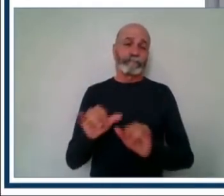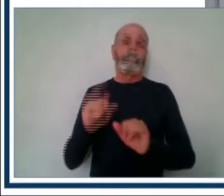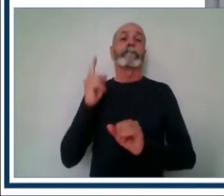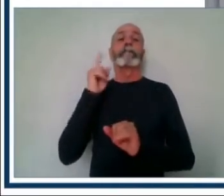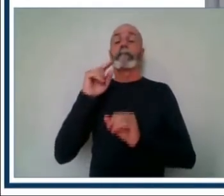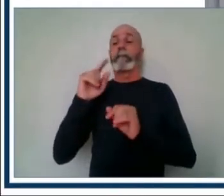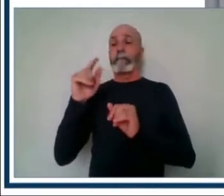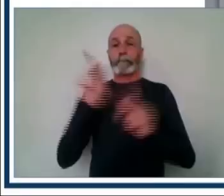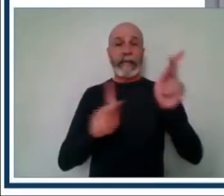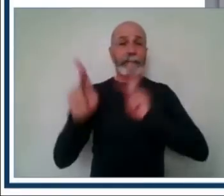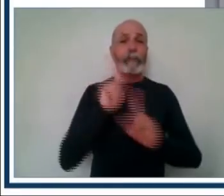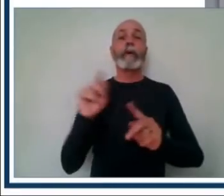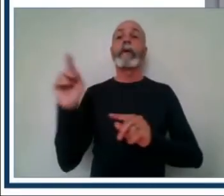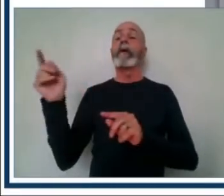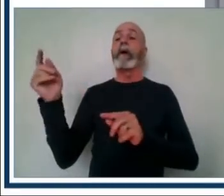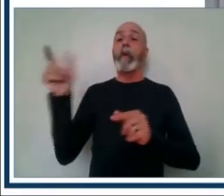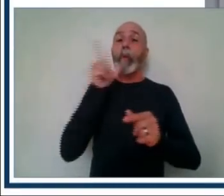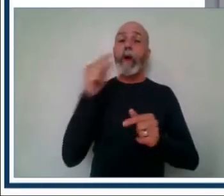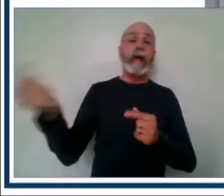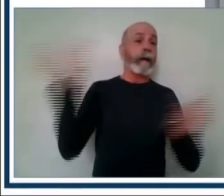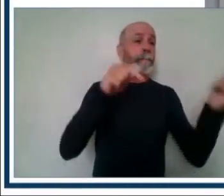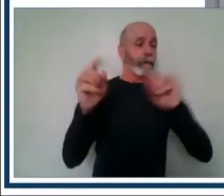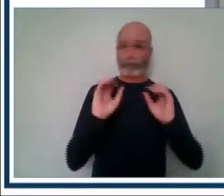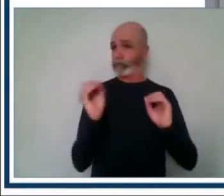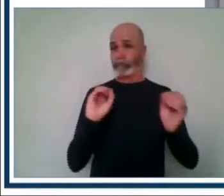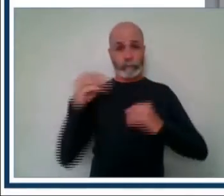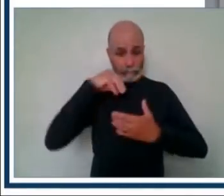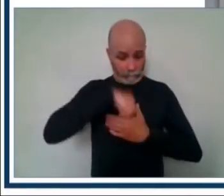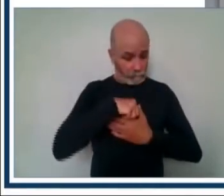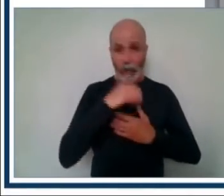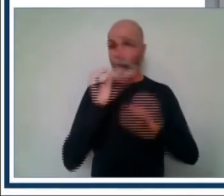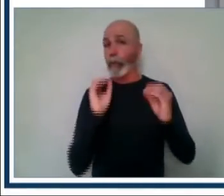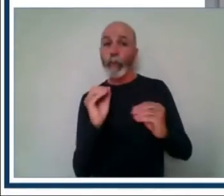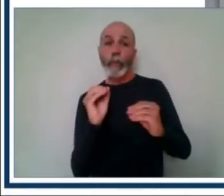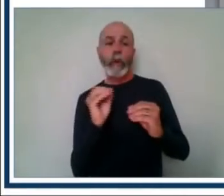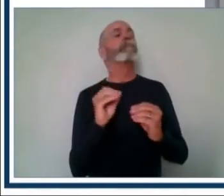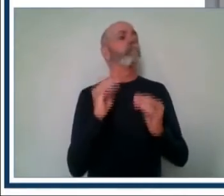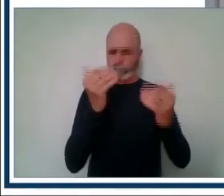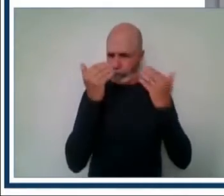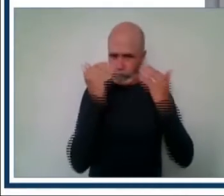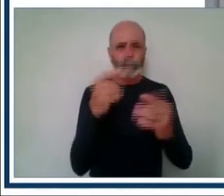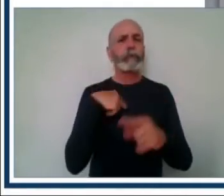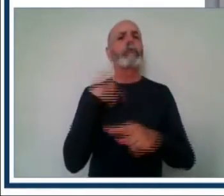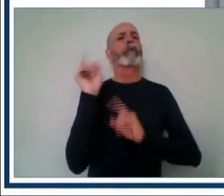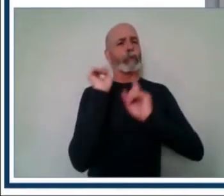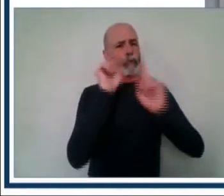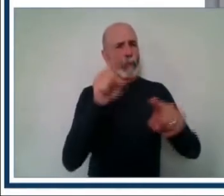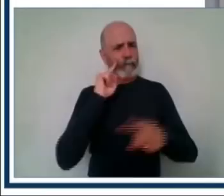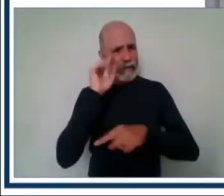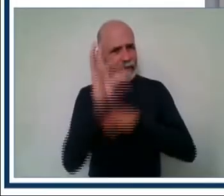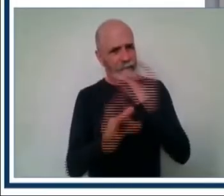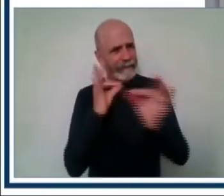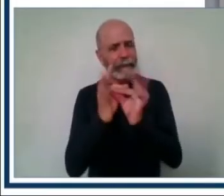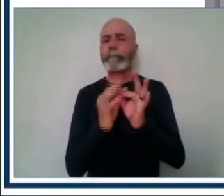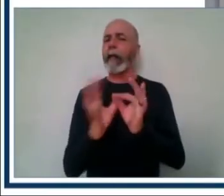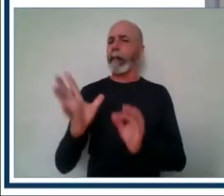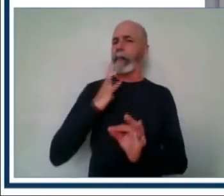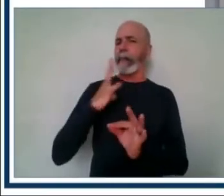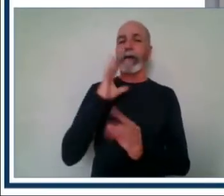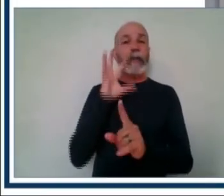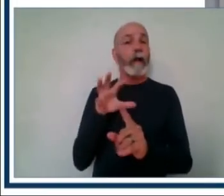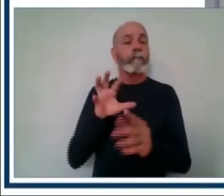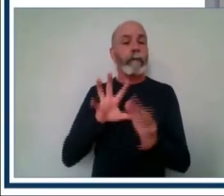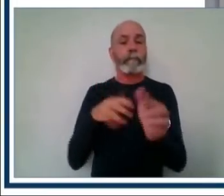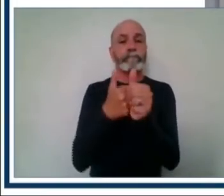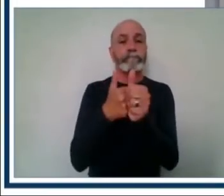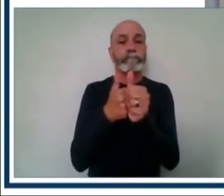testing to catch the virus even when people are not showing symptoms. Thank you. It is our best way to detect COVID. Catch